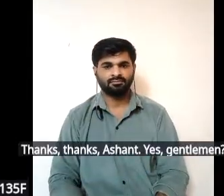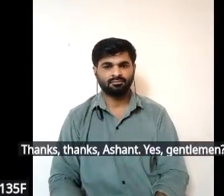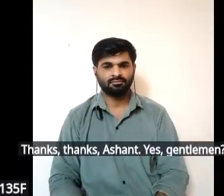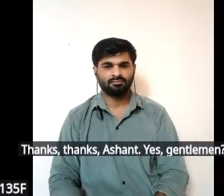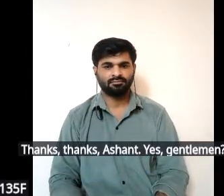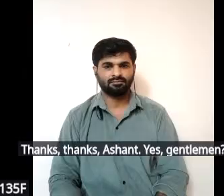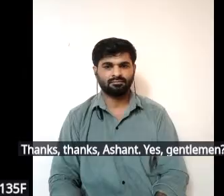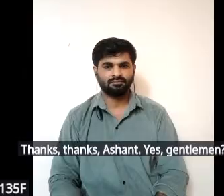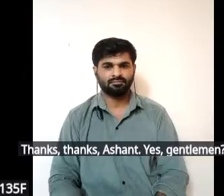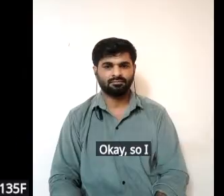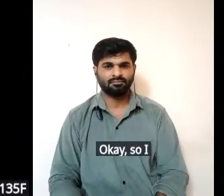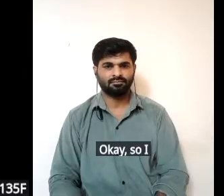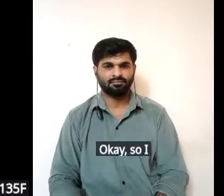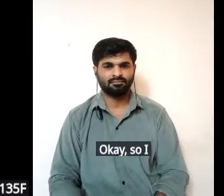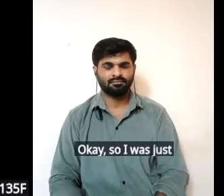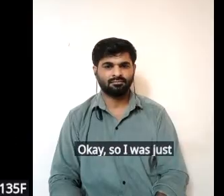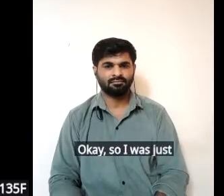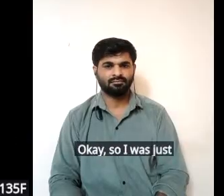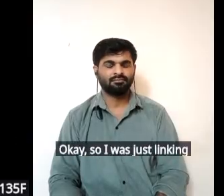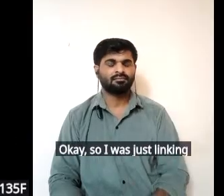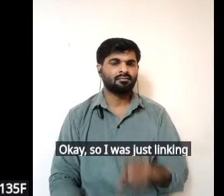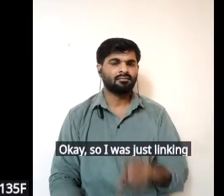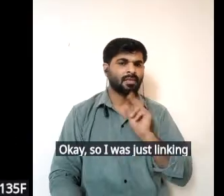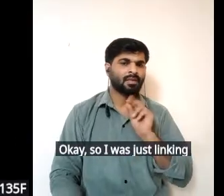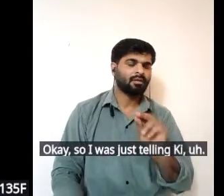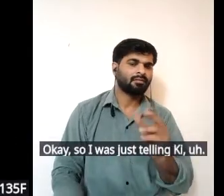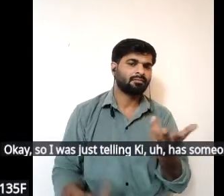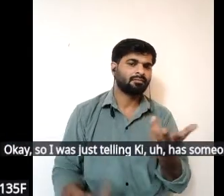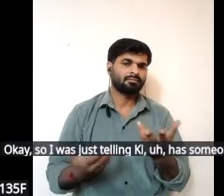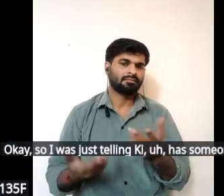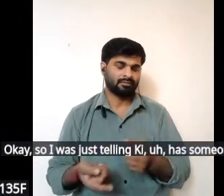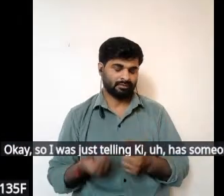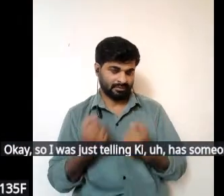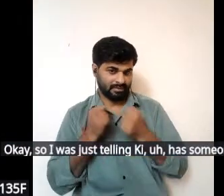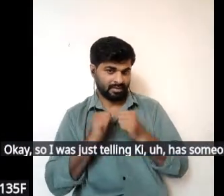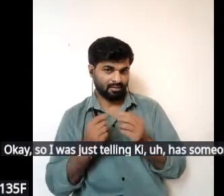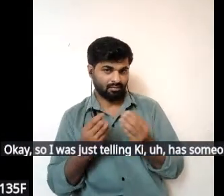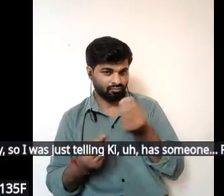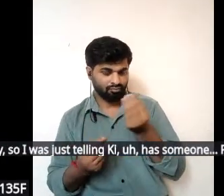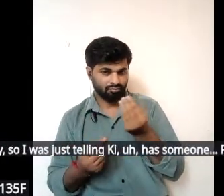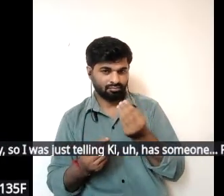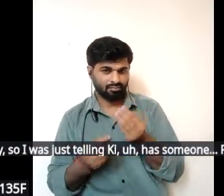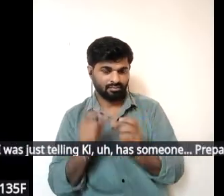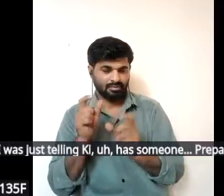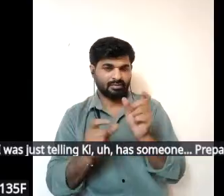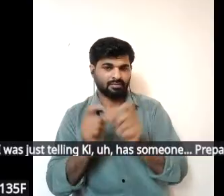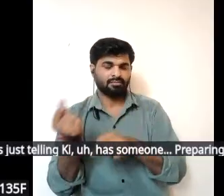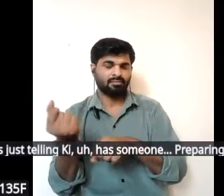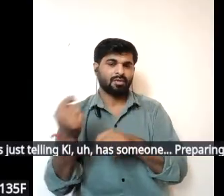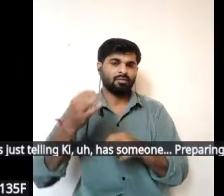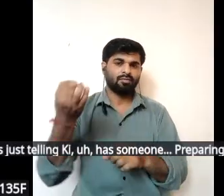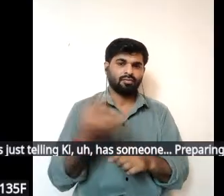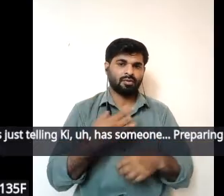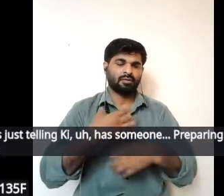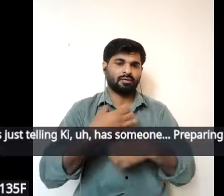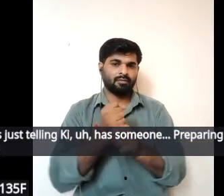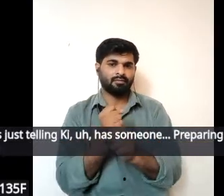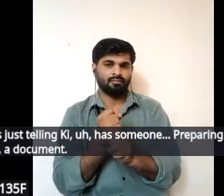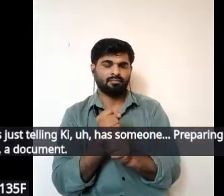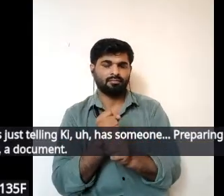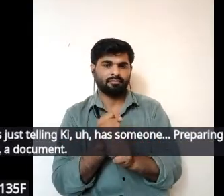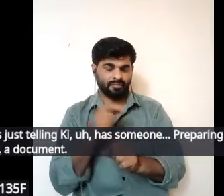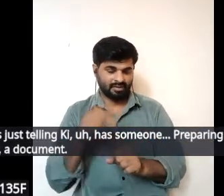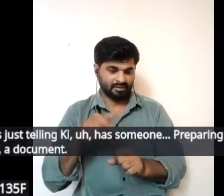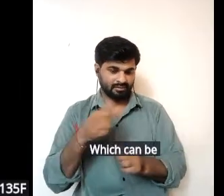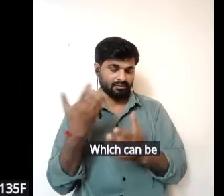Pratik bhai, I was just telling ki, has someone prepared any training module or something, a document which